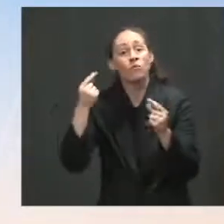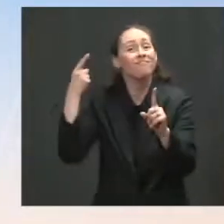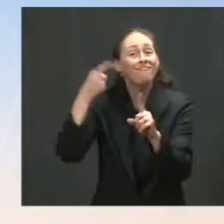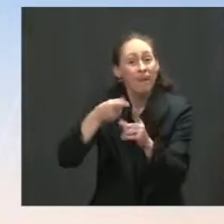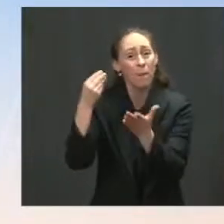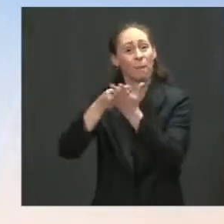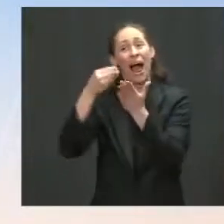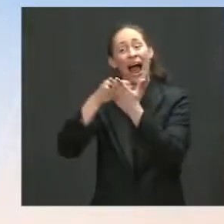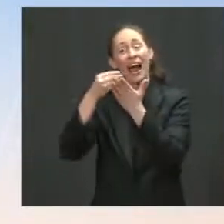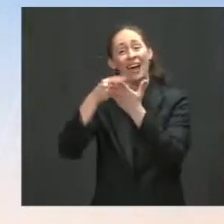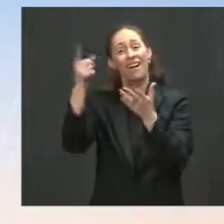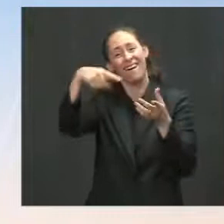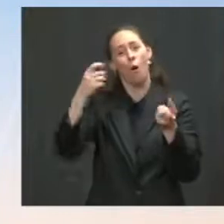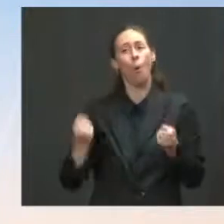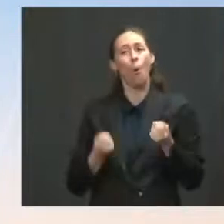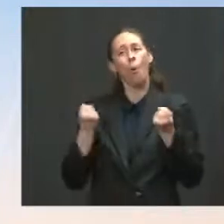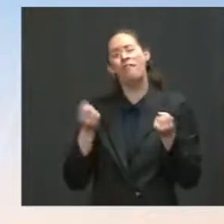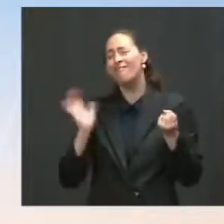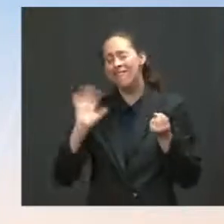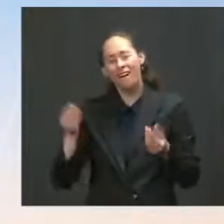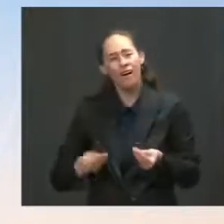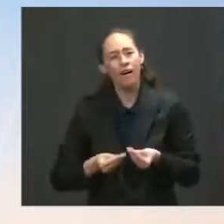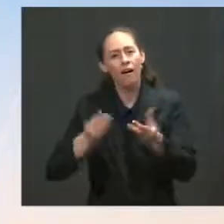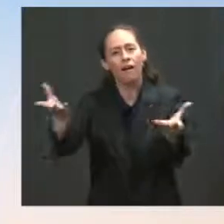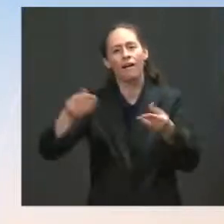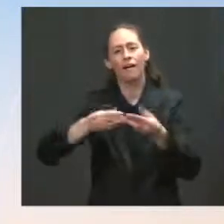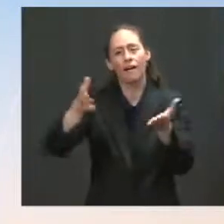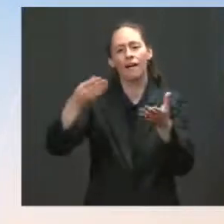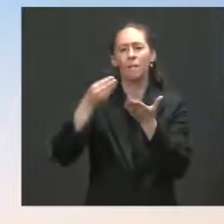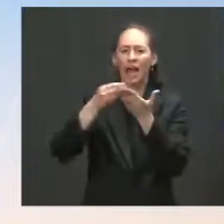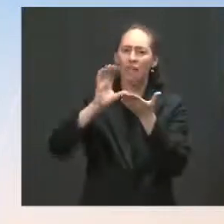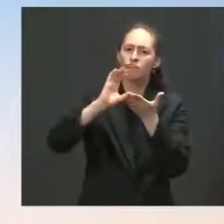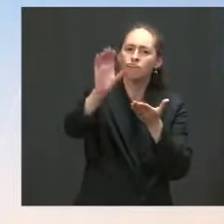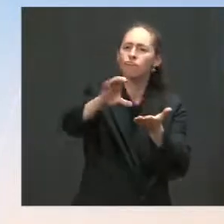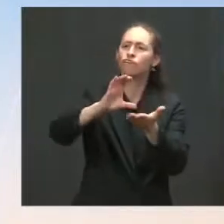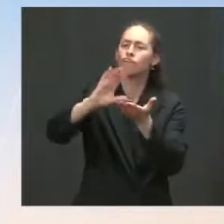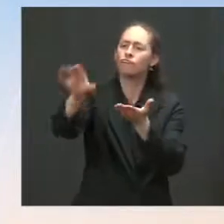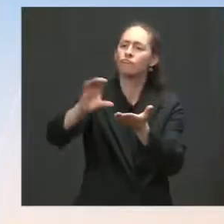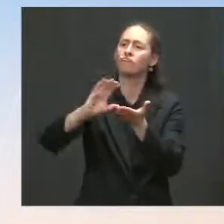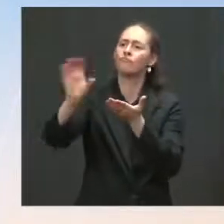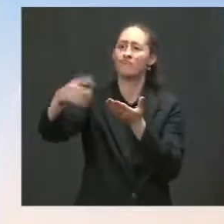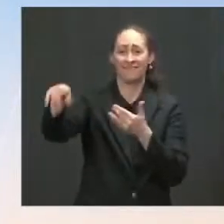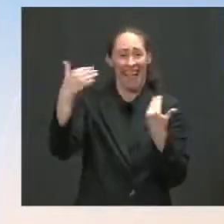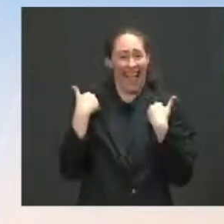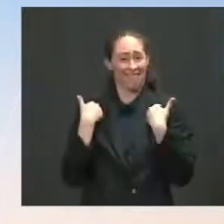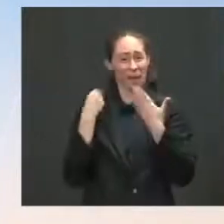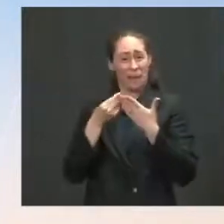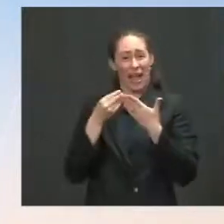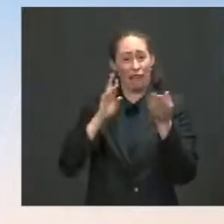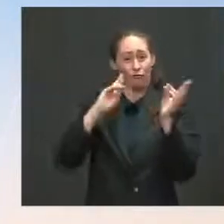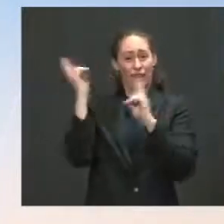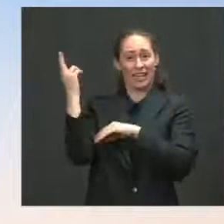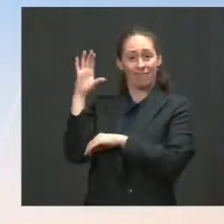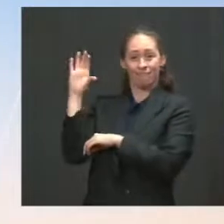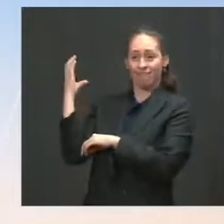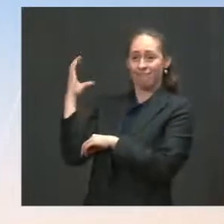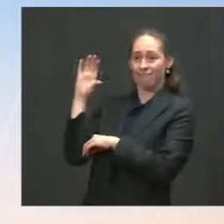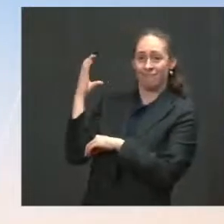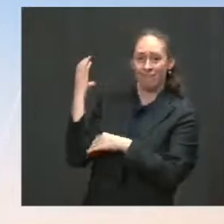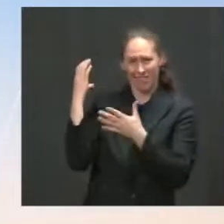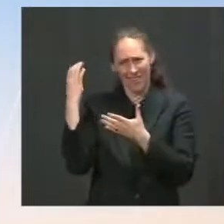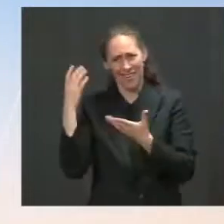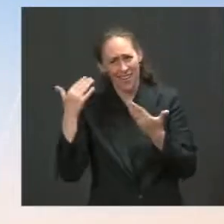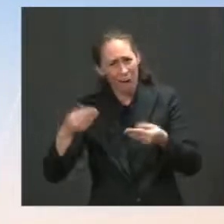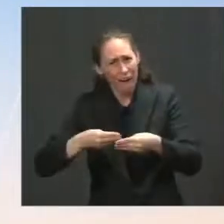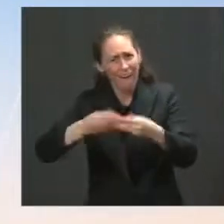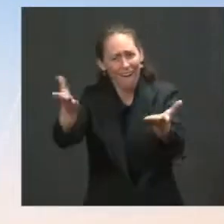and funding. And all of these states and localities have money to extend the moratorium in their states by a month or 2 months. There have